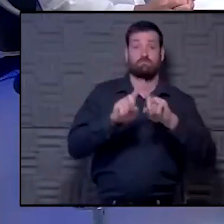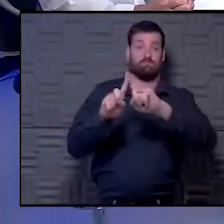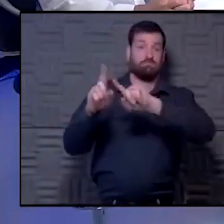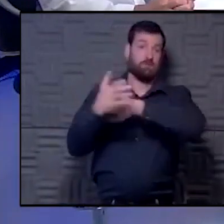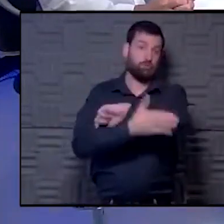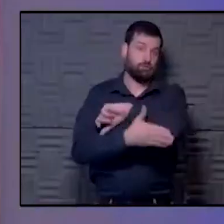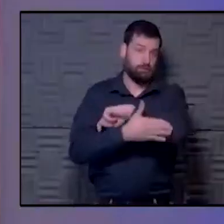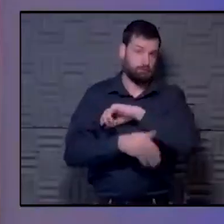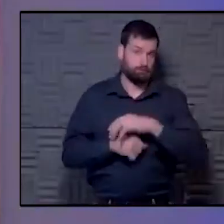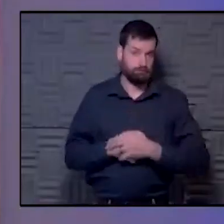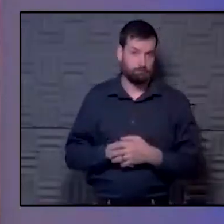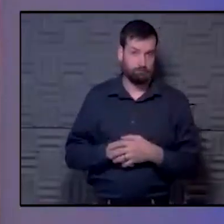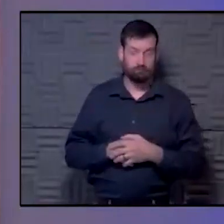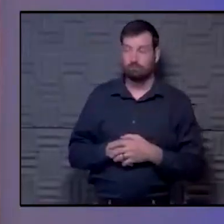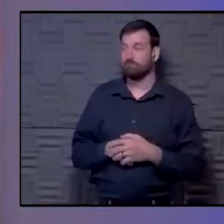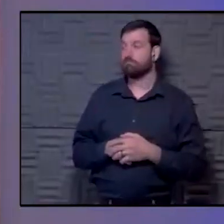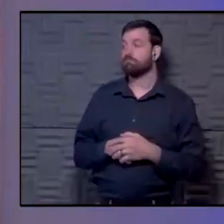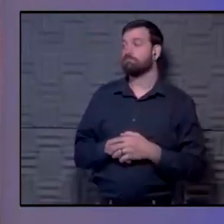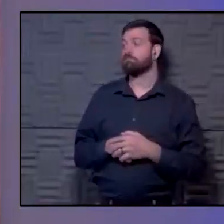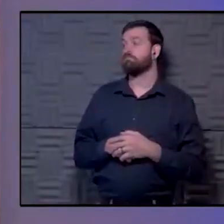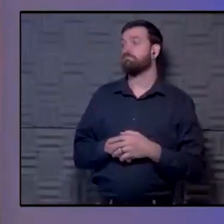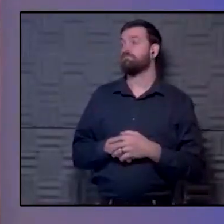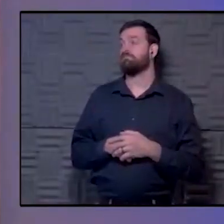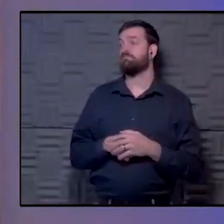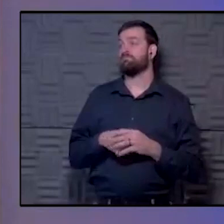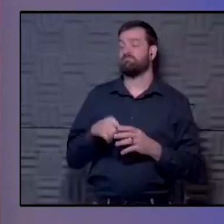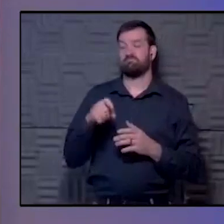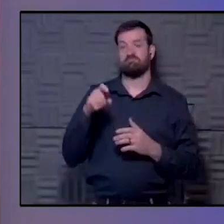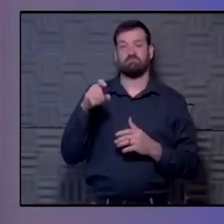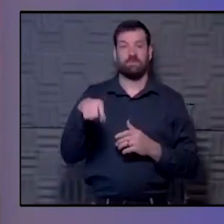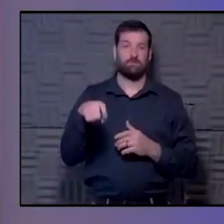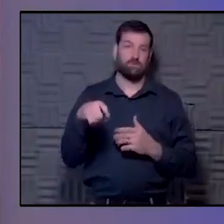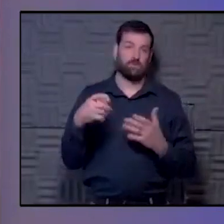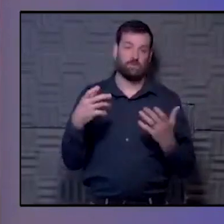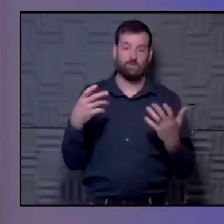Well, you have to continually watch the